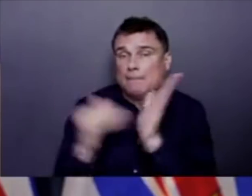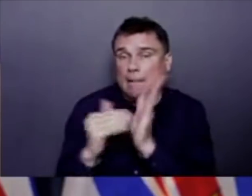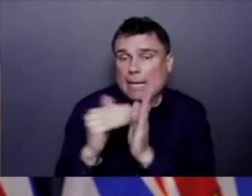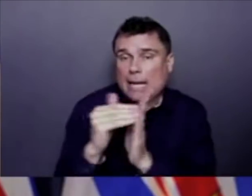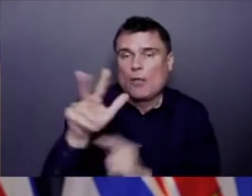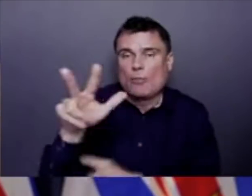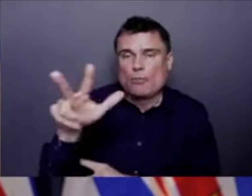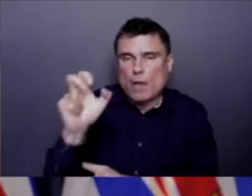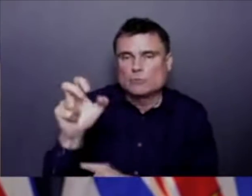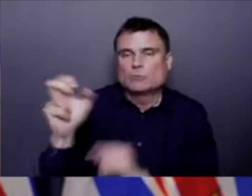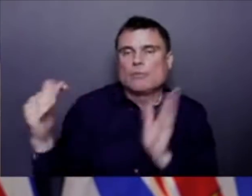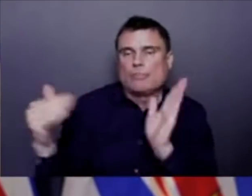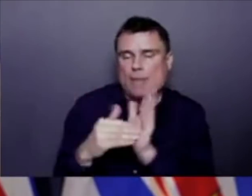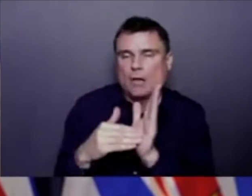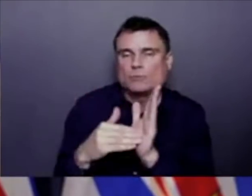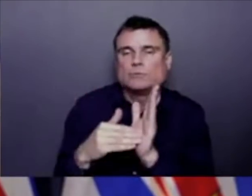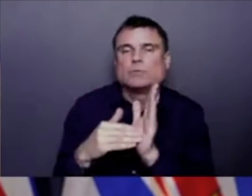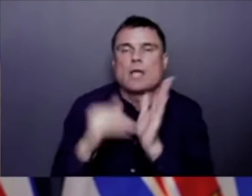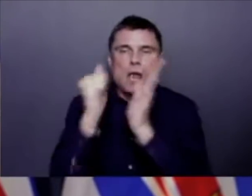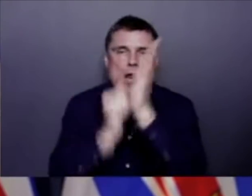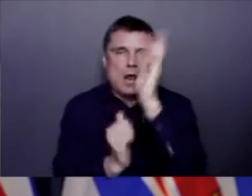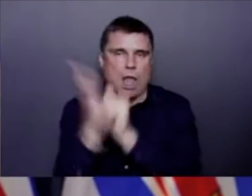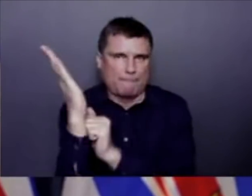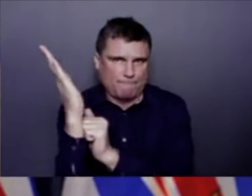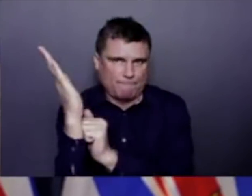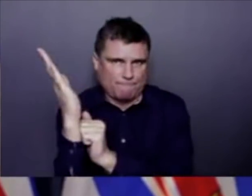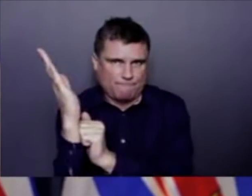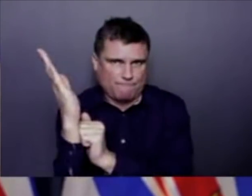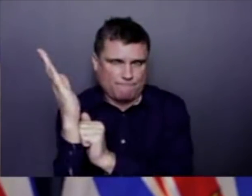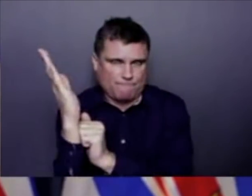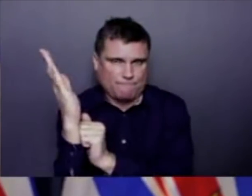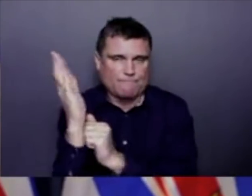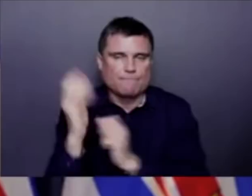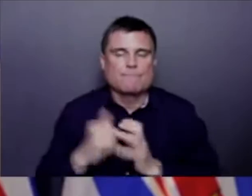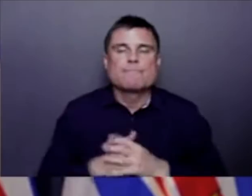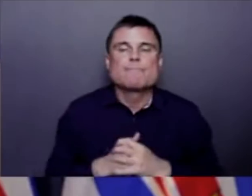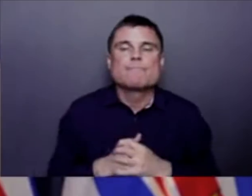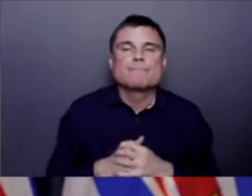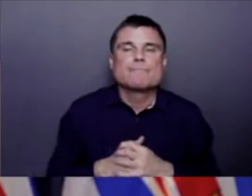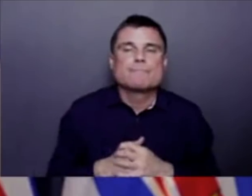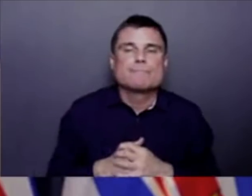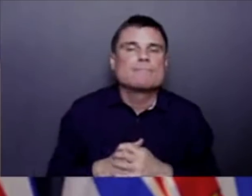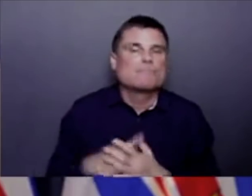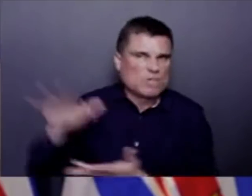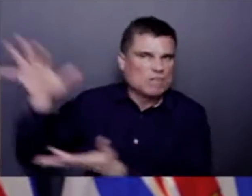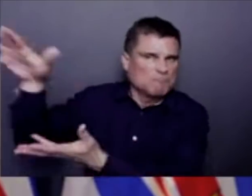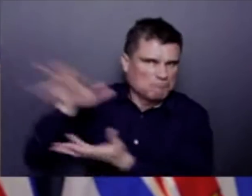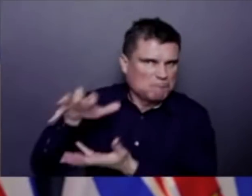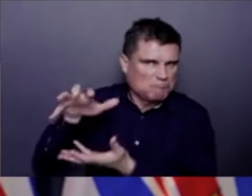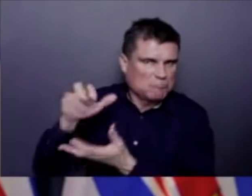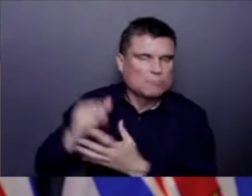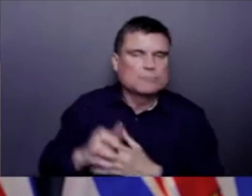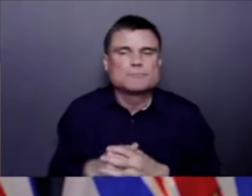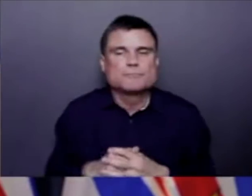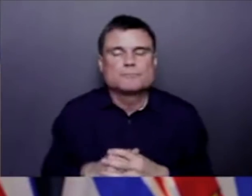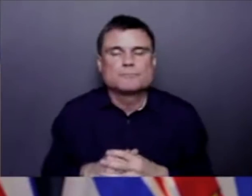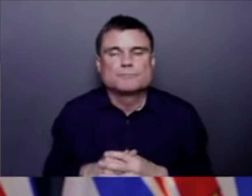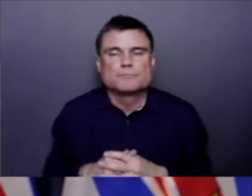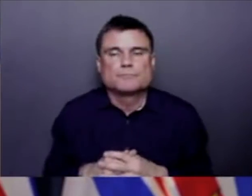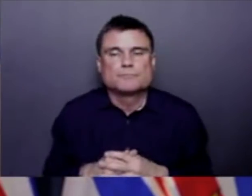7,370,928 pairs of gloves. In closing, I just want to note that as we move